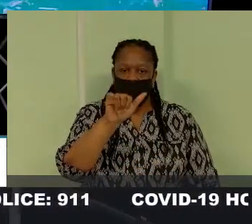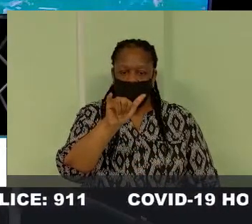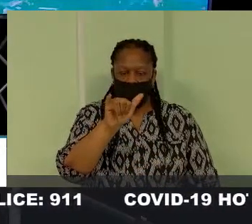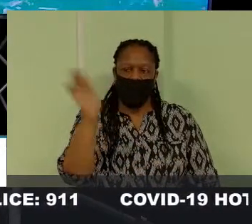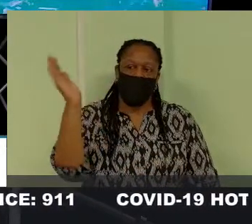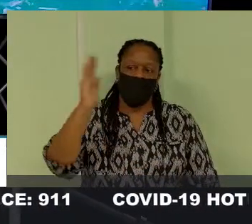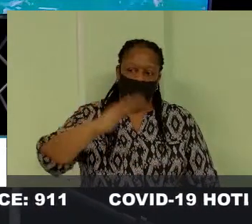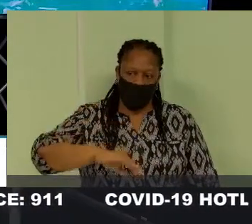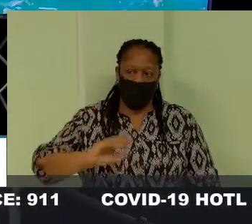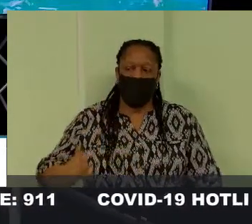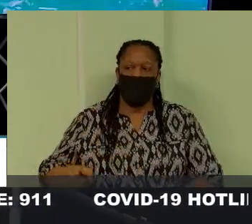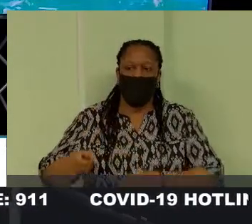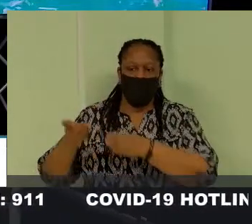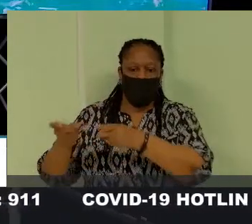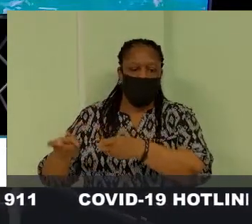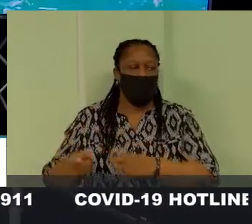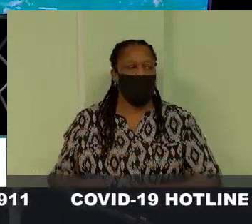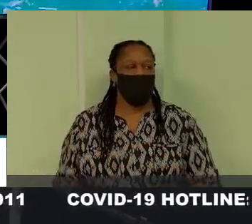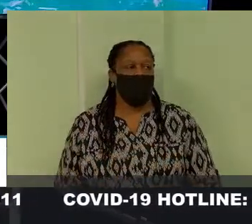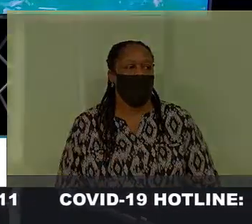presentation.